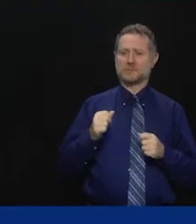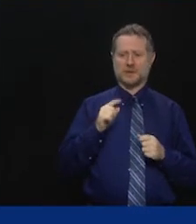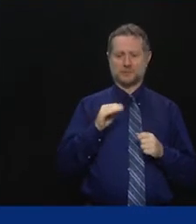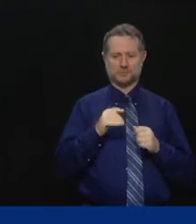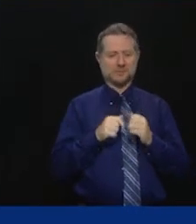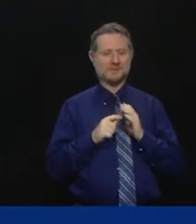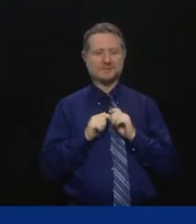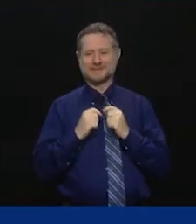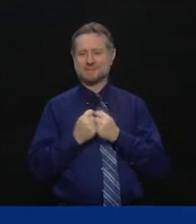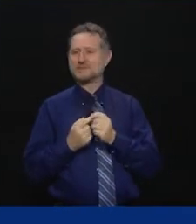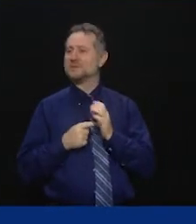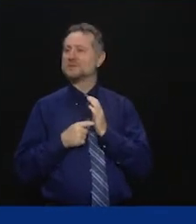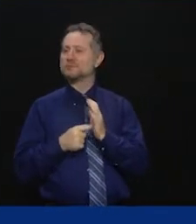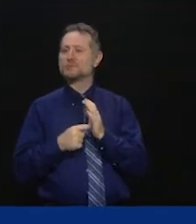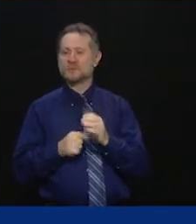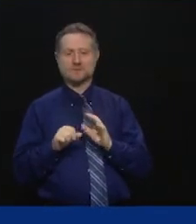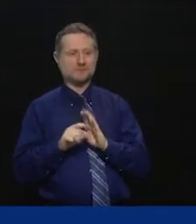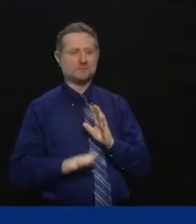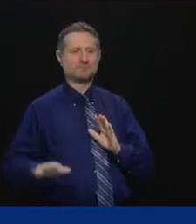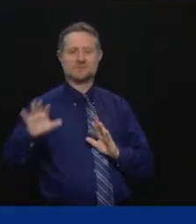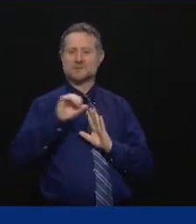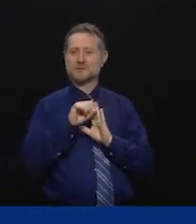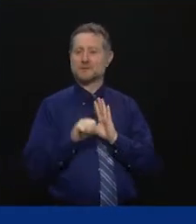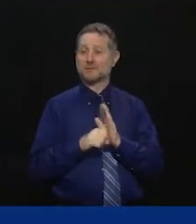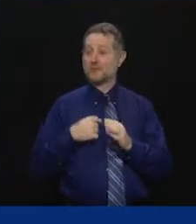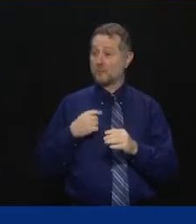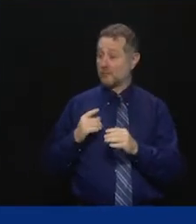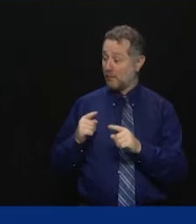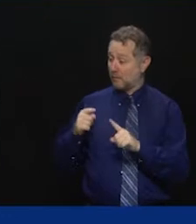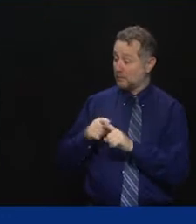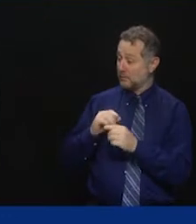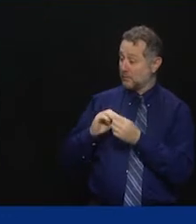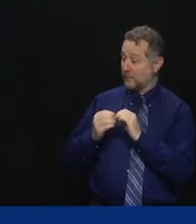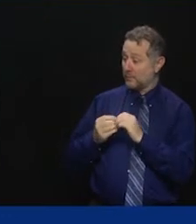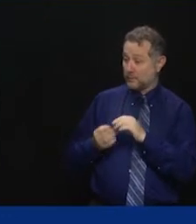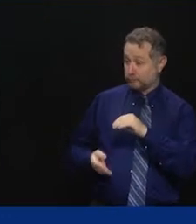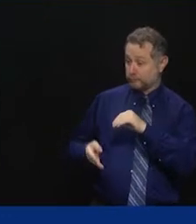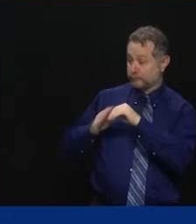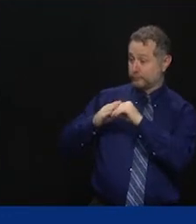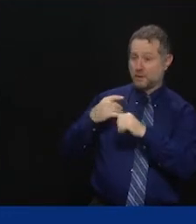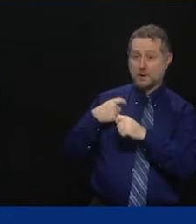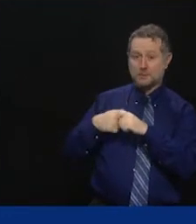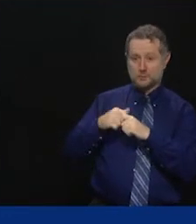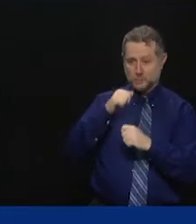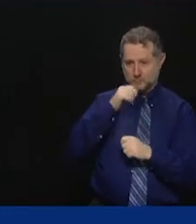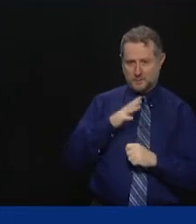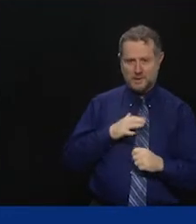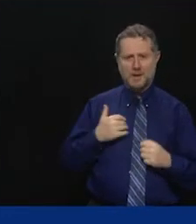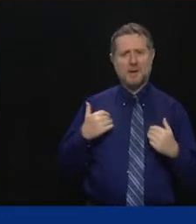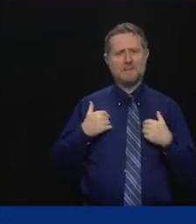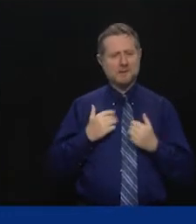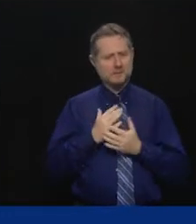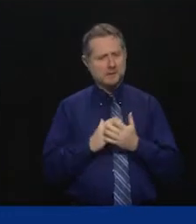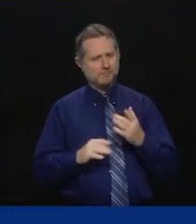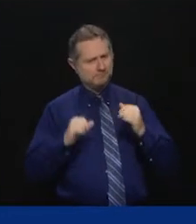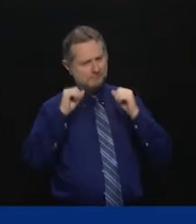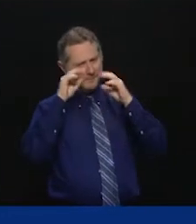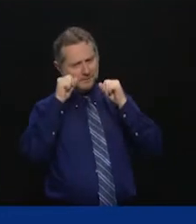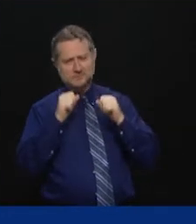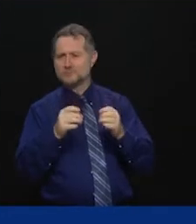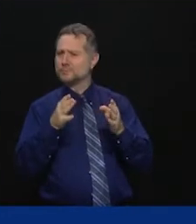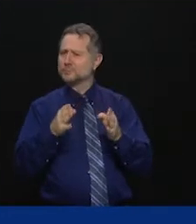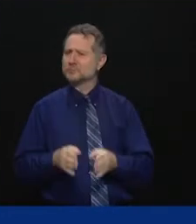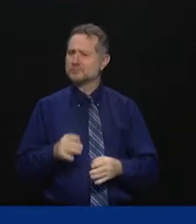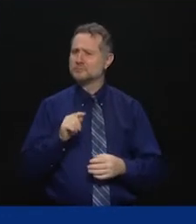entire state until we up those numbers and make sure their voices are heard. But currently, we have some outstanding individuals who have done a job that I'm